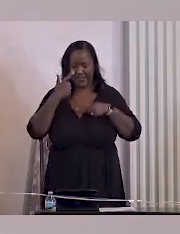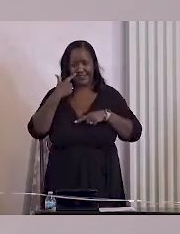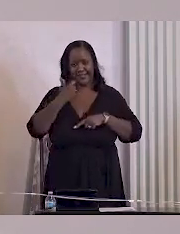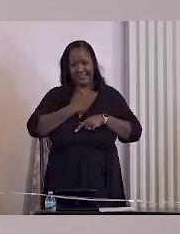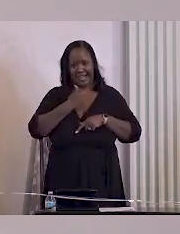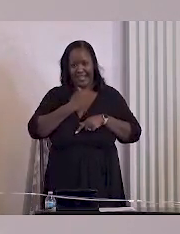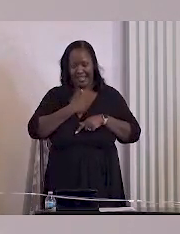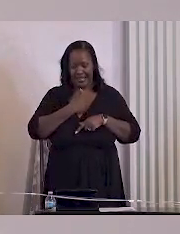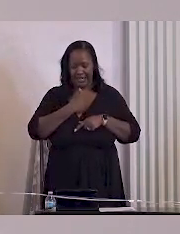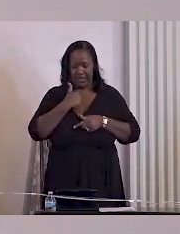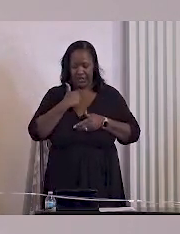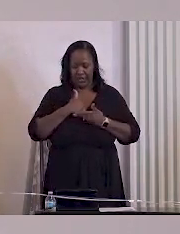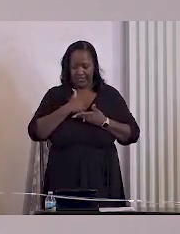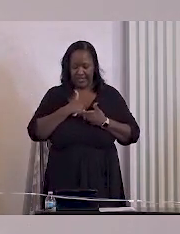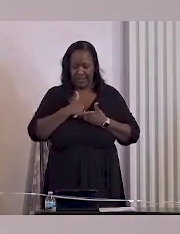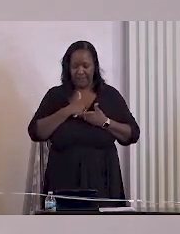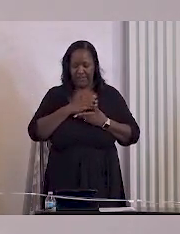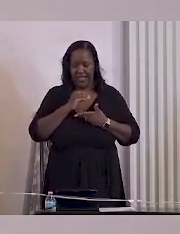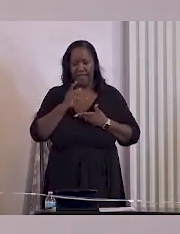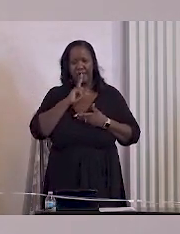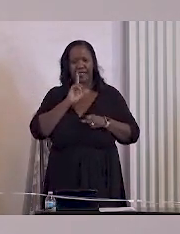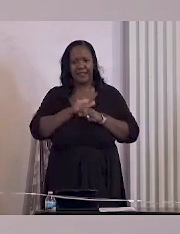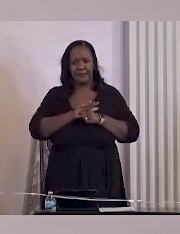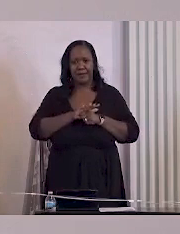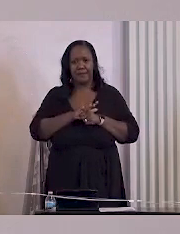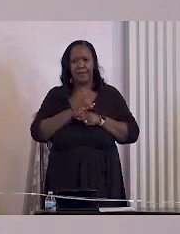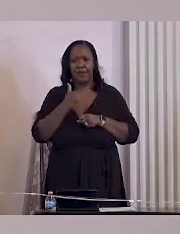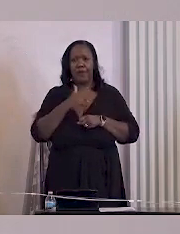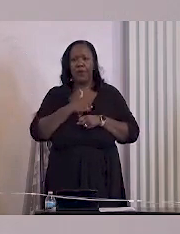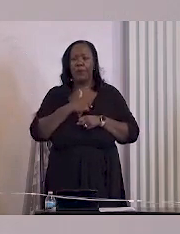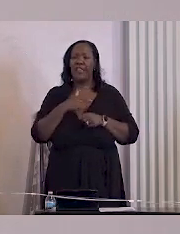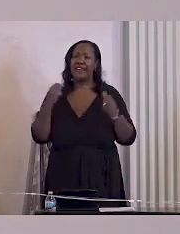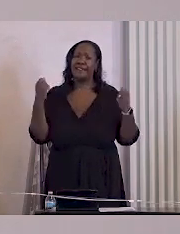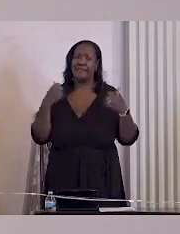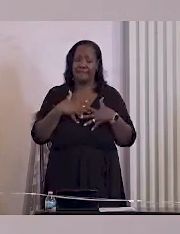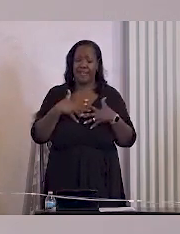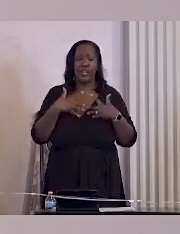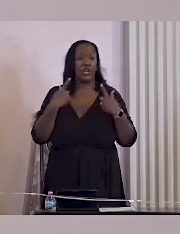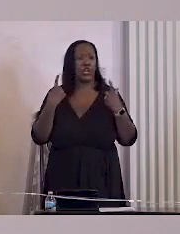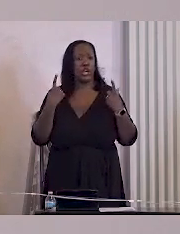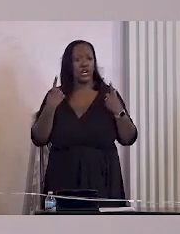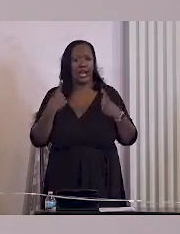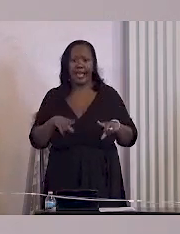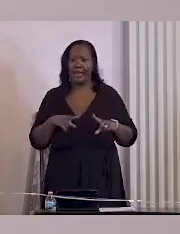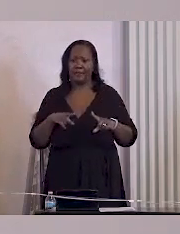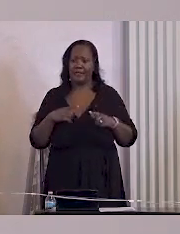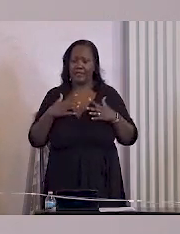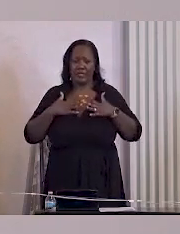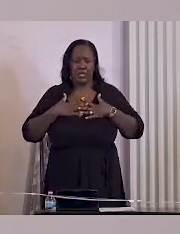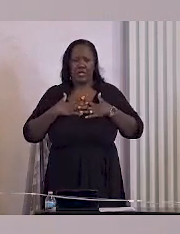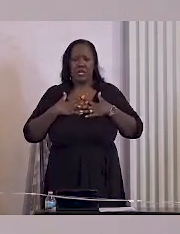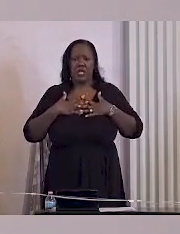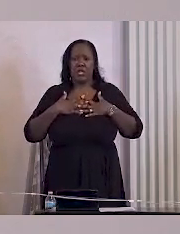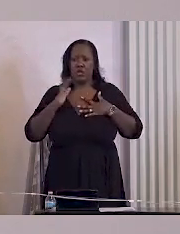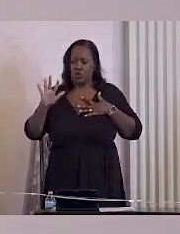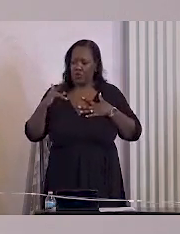yourself and make a commitment that when fear comes knocking, which it will, you will